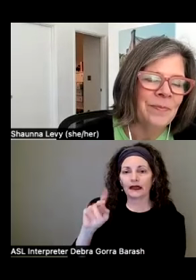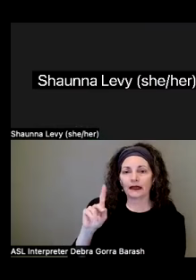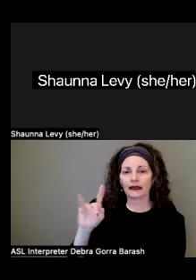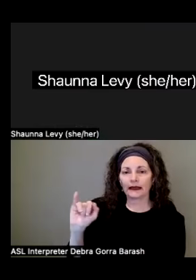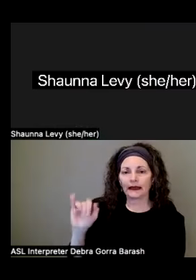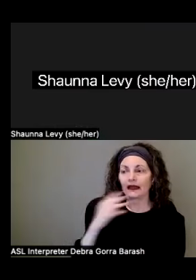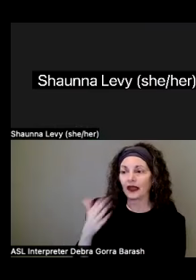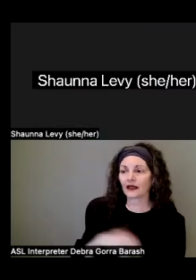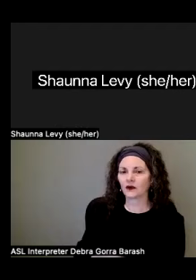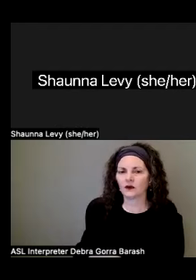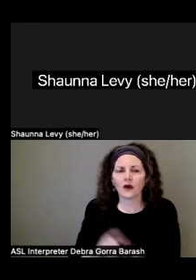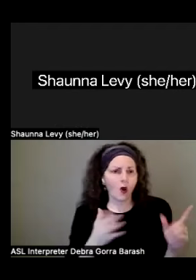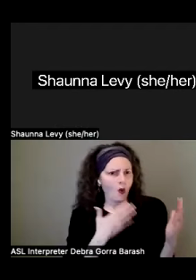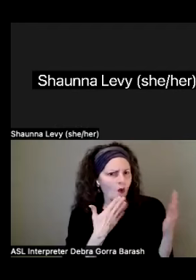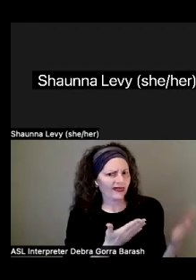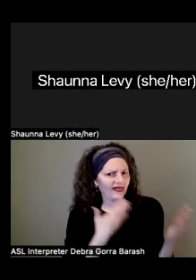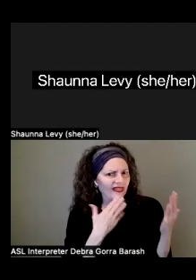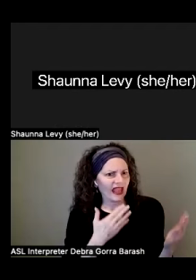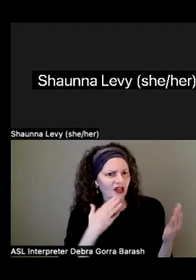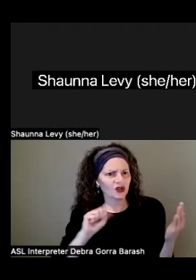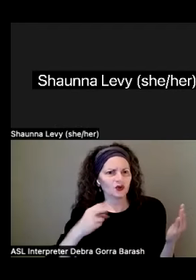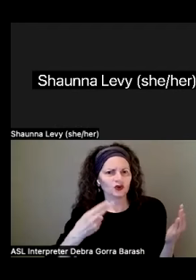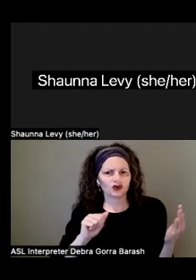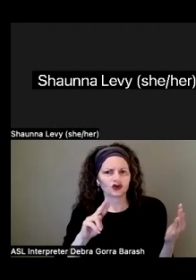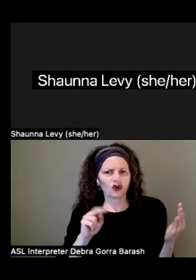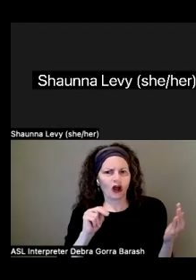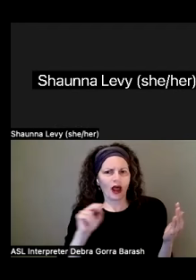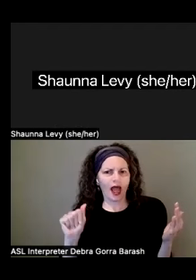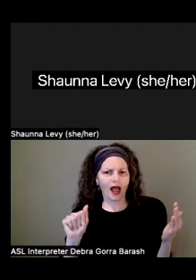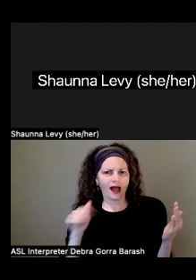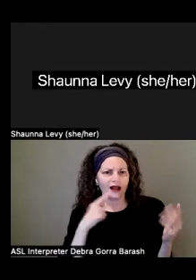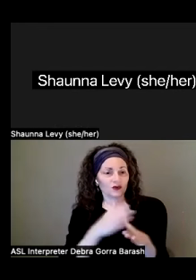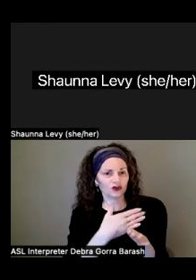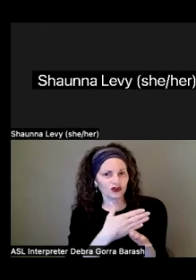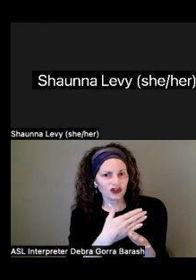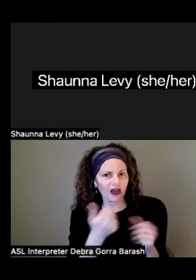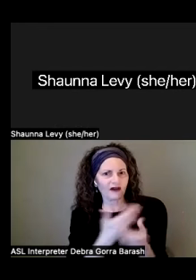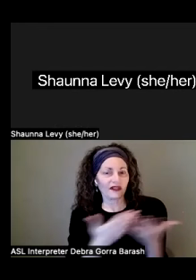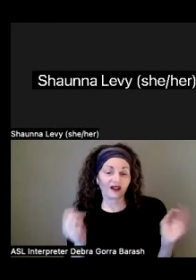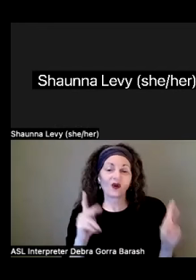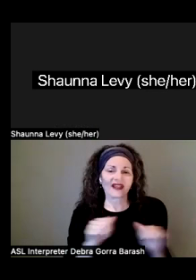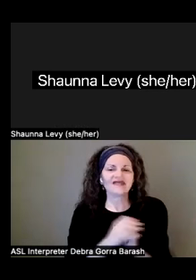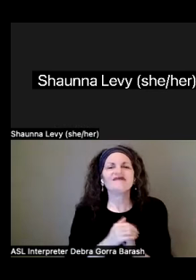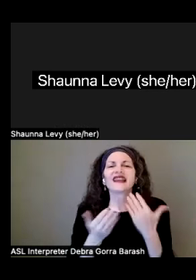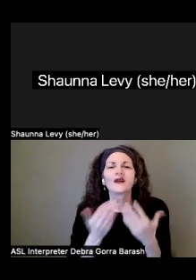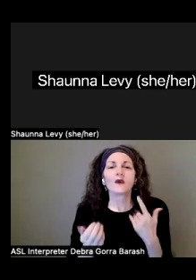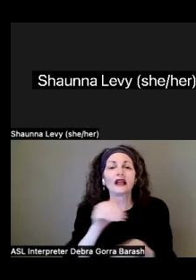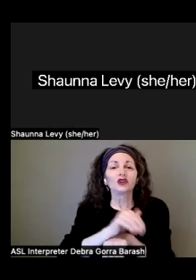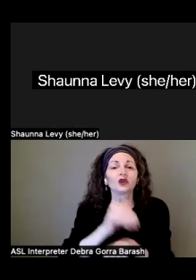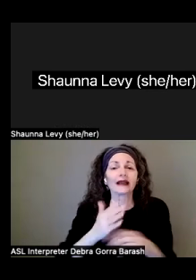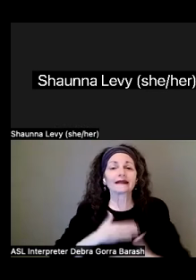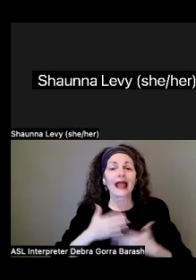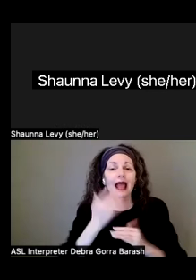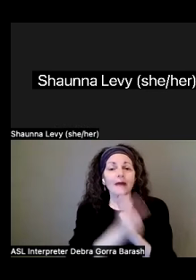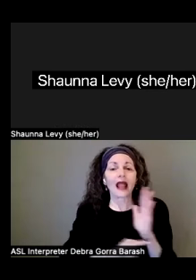Thank you so much, Shauna, for sharing all of those wonderful opportunities. So tonight's happy hour is being sponsored by the generous folks